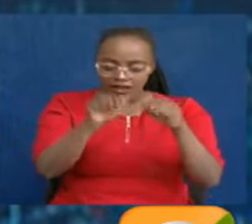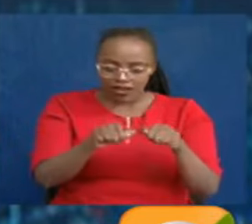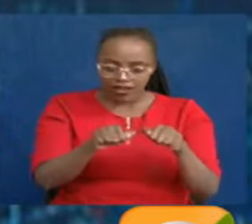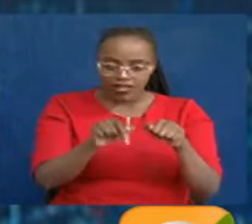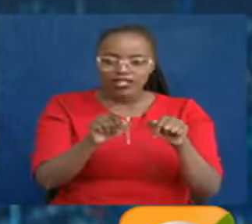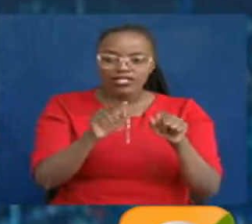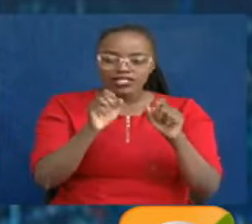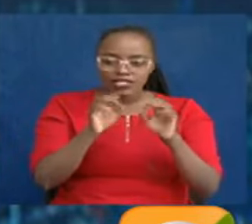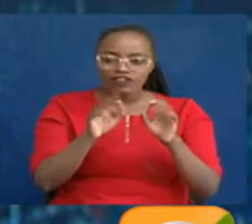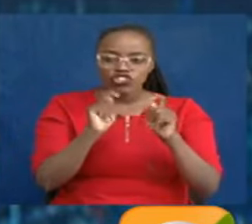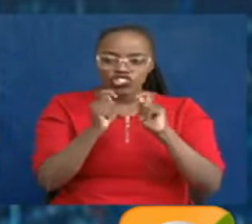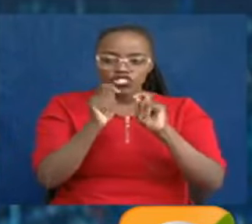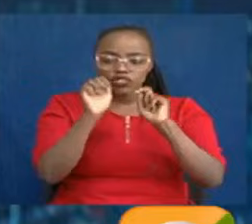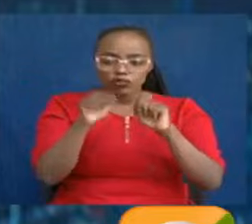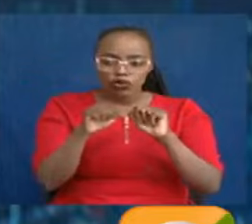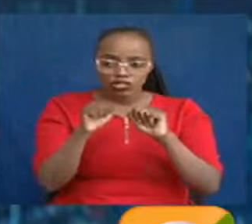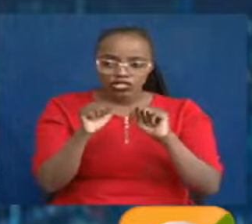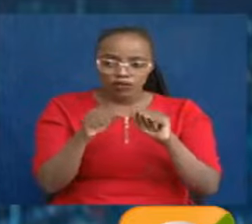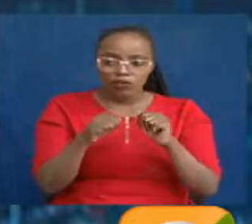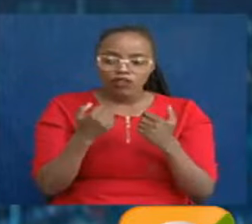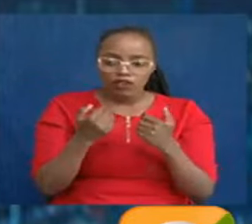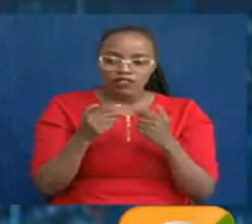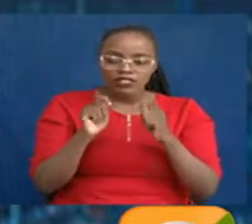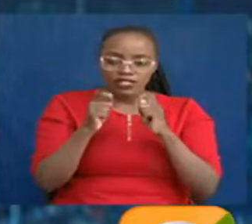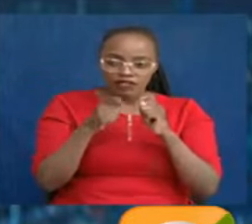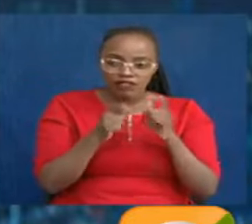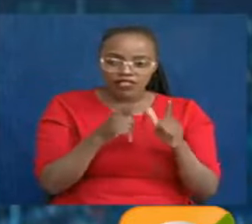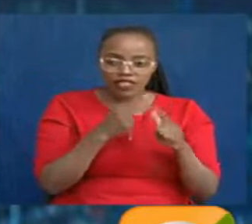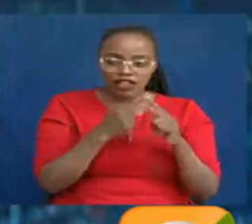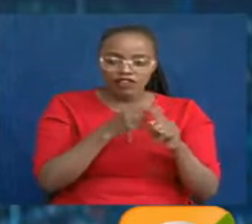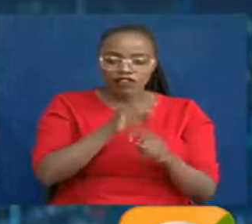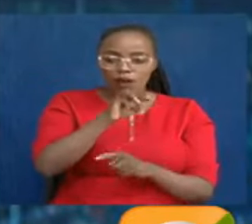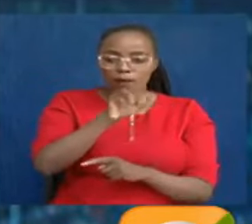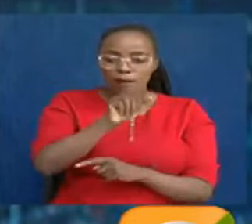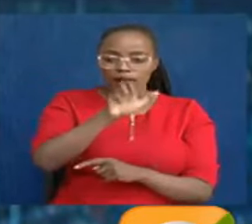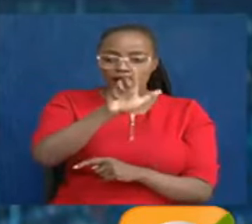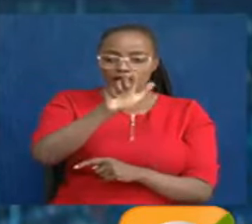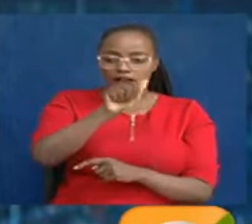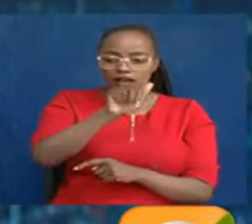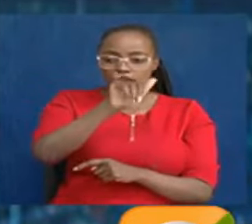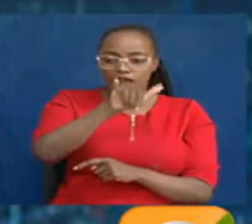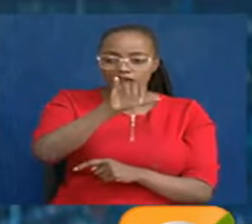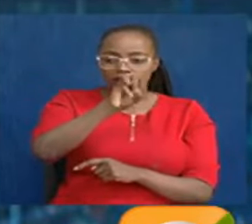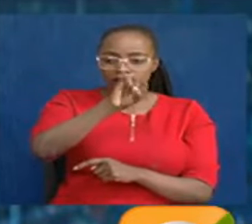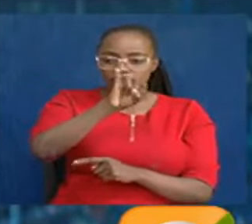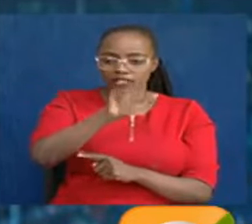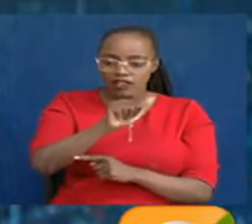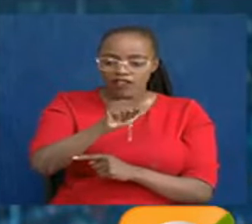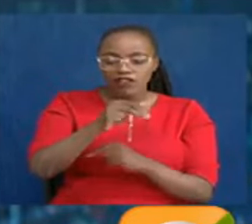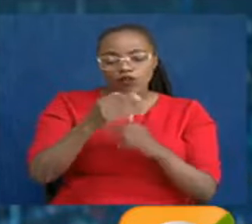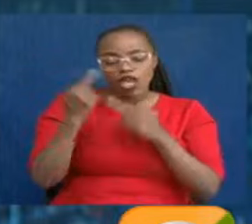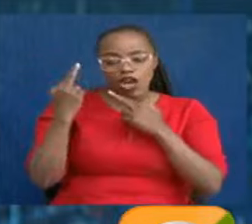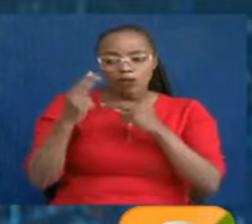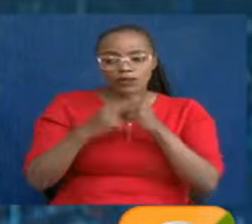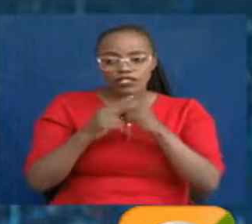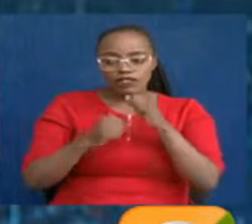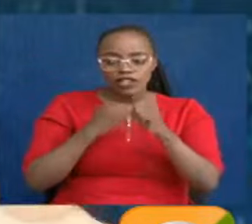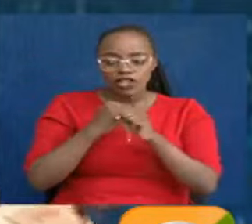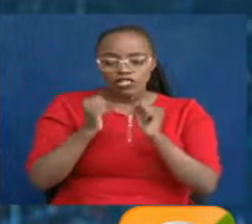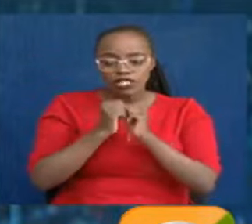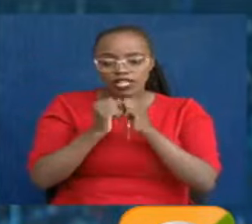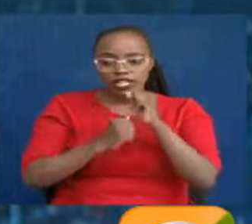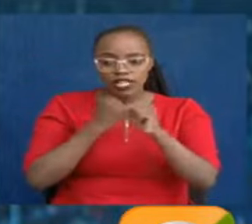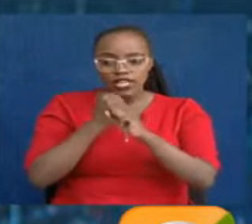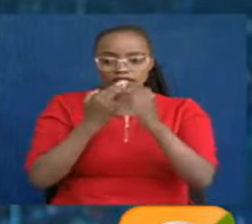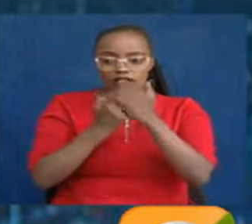probably change our structure of even exports, learning from Malaysia, that probably now in Kenya, 7 years to 10 years with